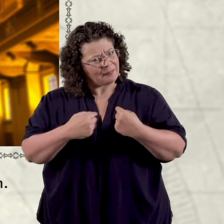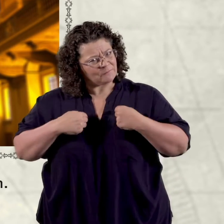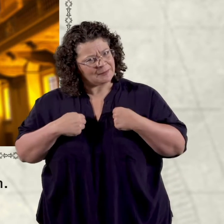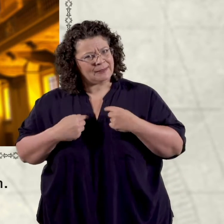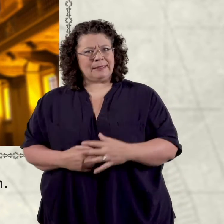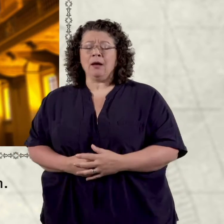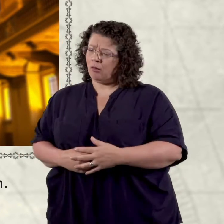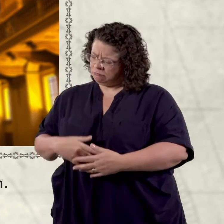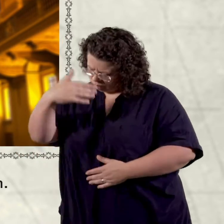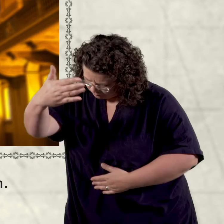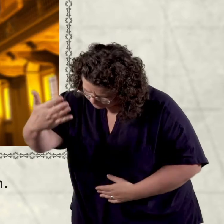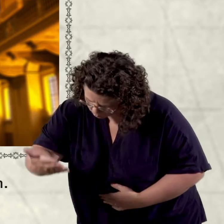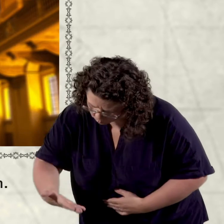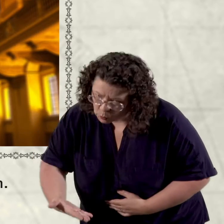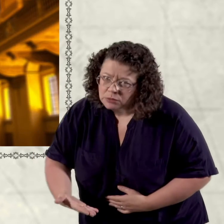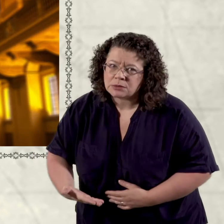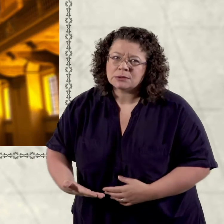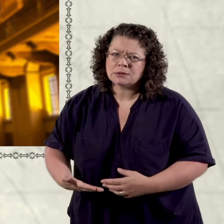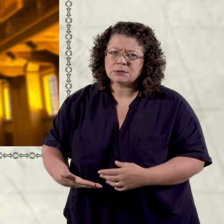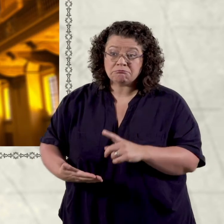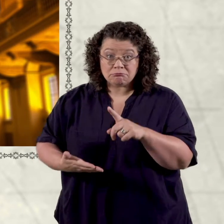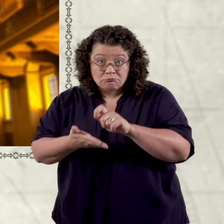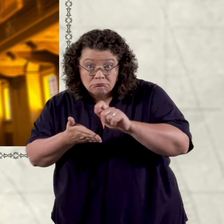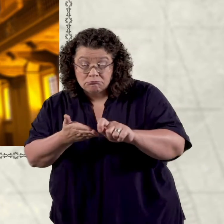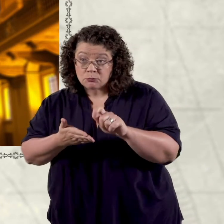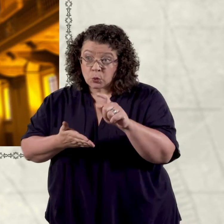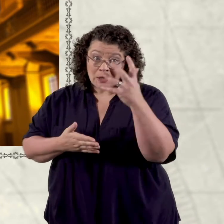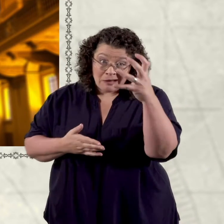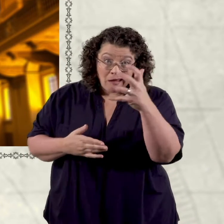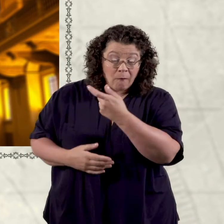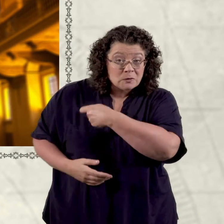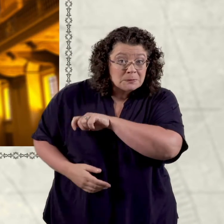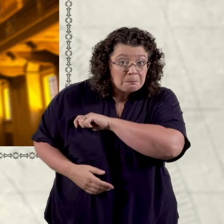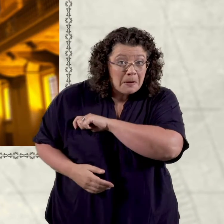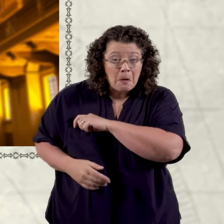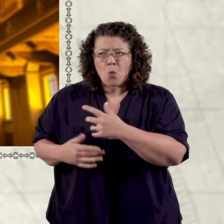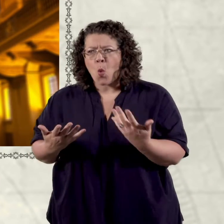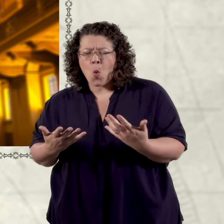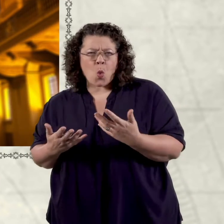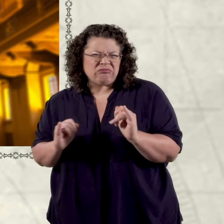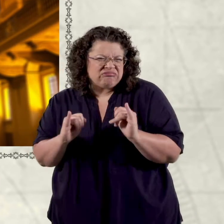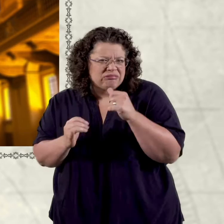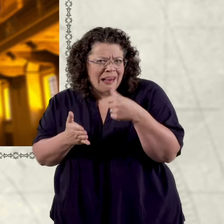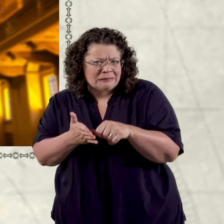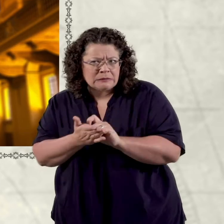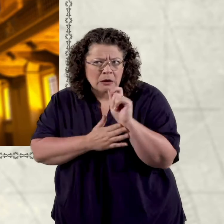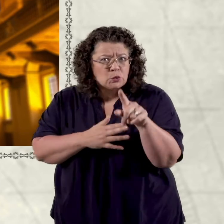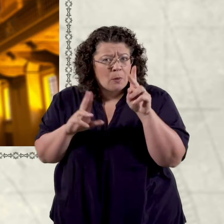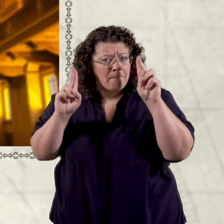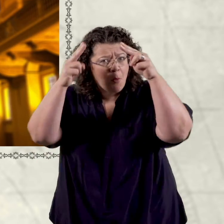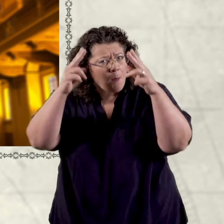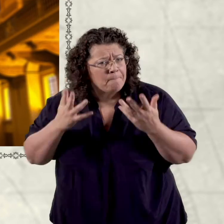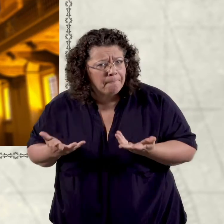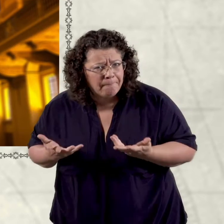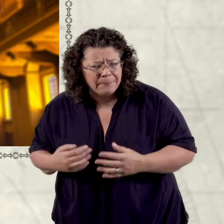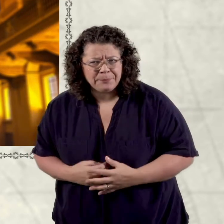Of course, Your Majesty, no problem. Would that be a little note to the King of Spain, maybe? Or a nasty little letter to the